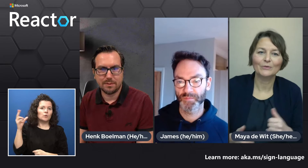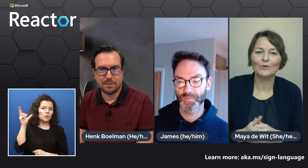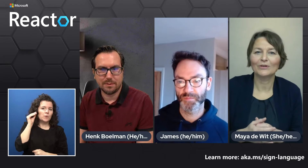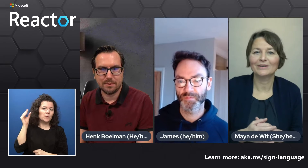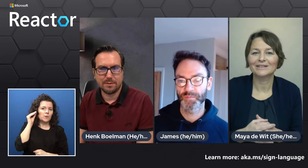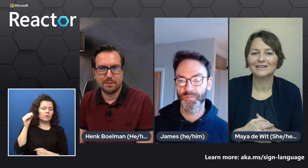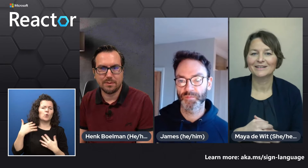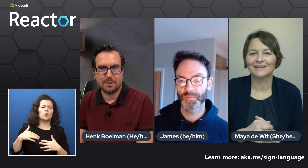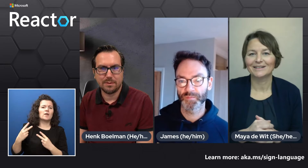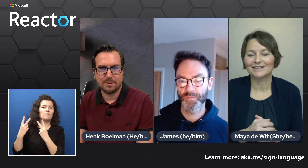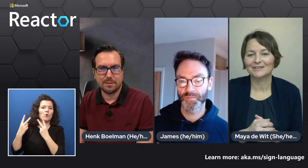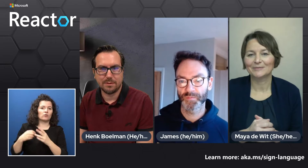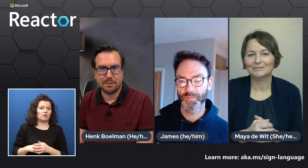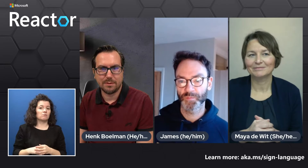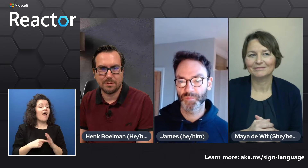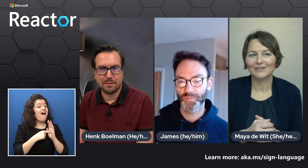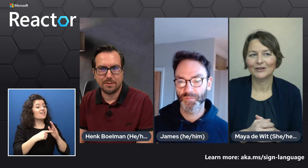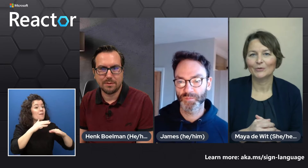audio, or